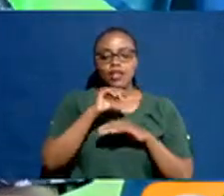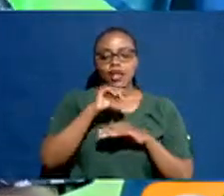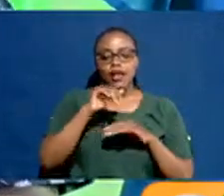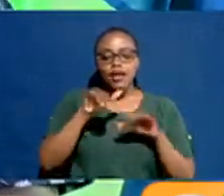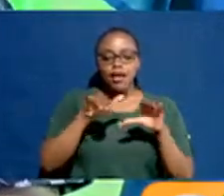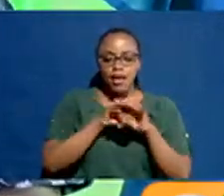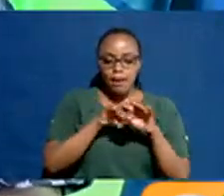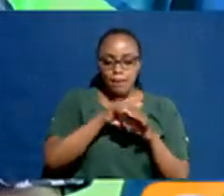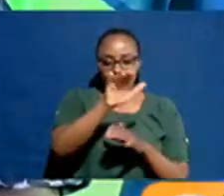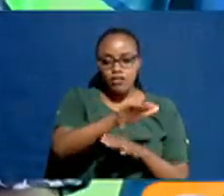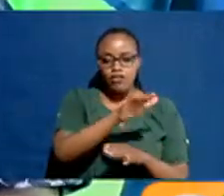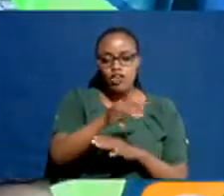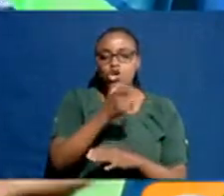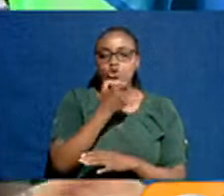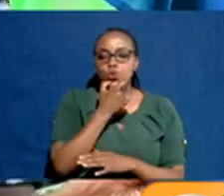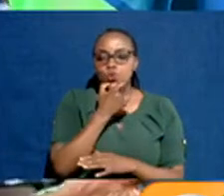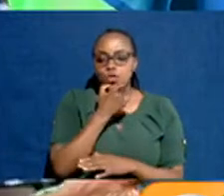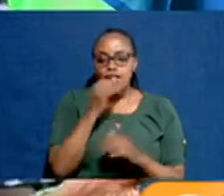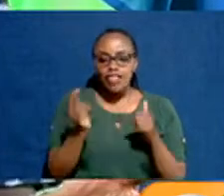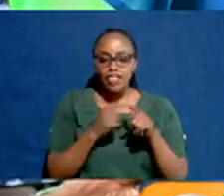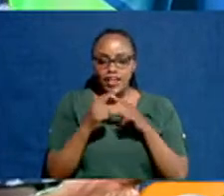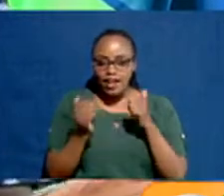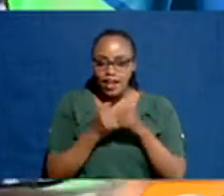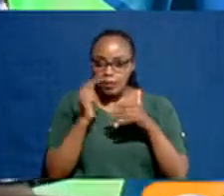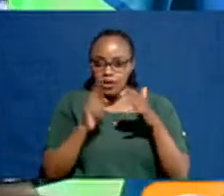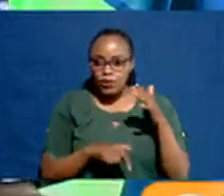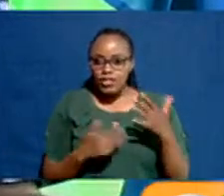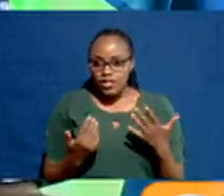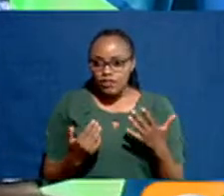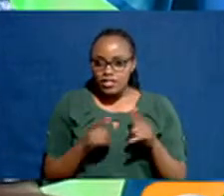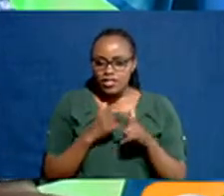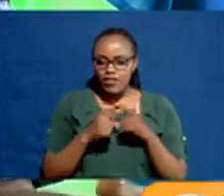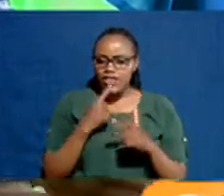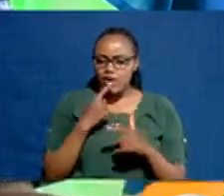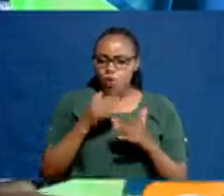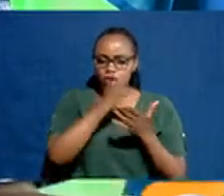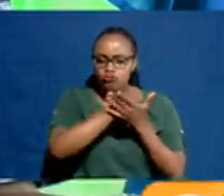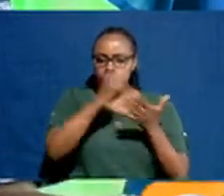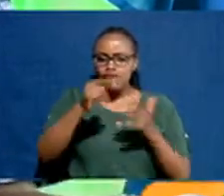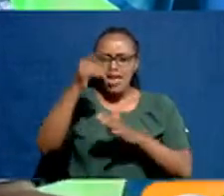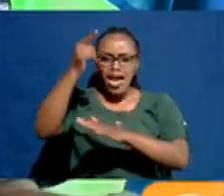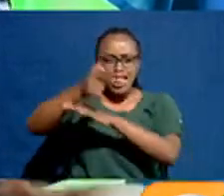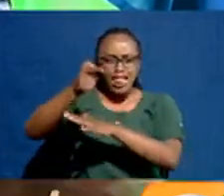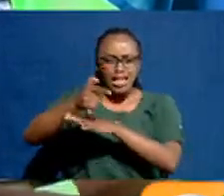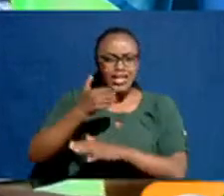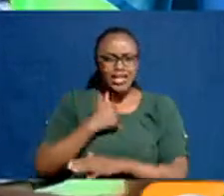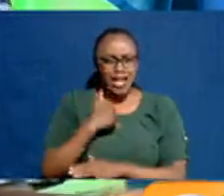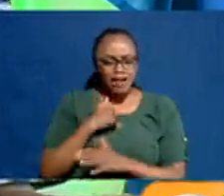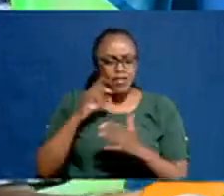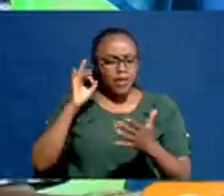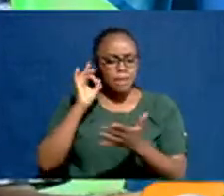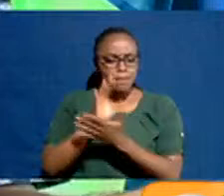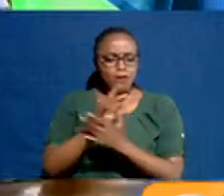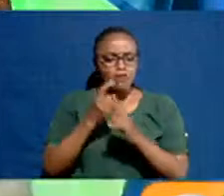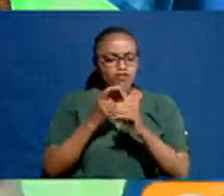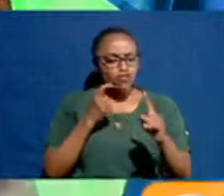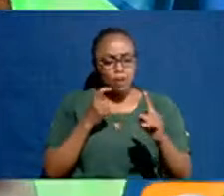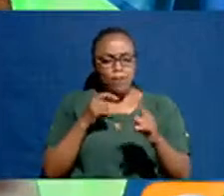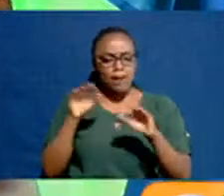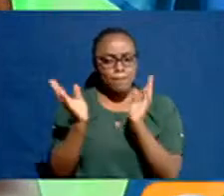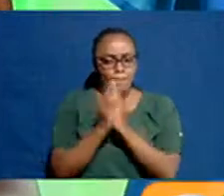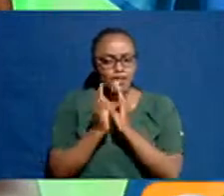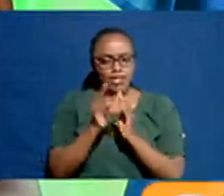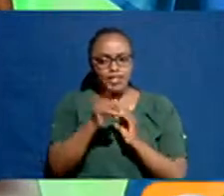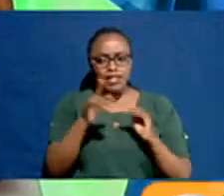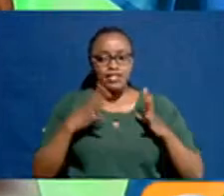from ODM, from Luo Nyanza. What happens? They were whipped. They were threatened. They were thrown out of meetings. So these